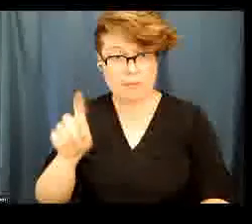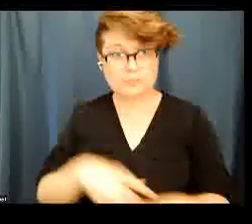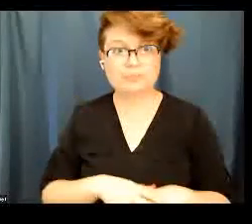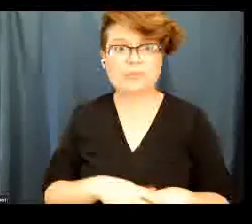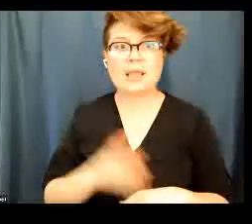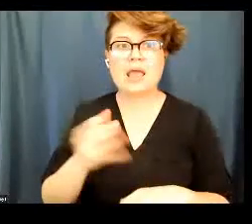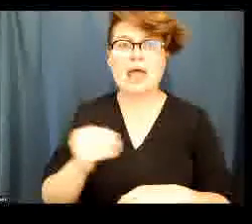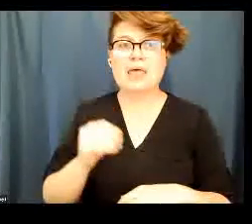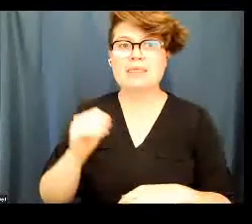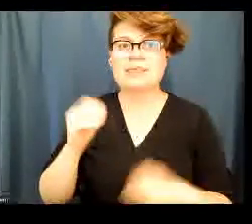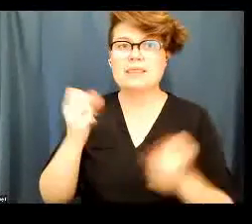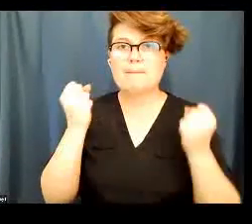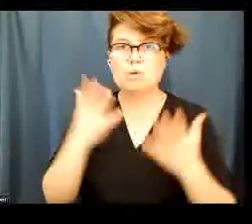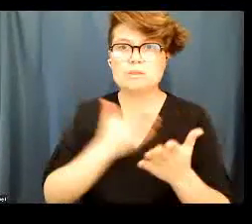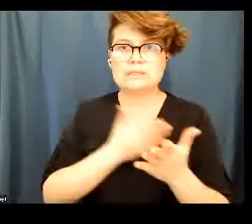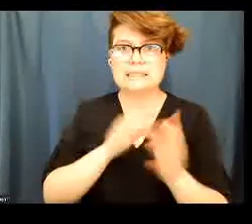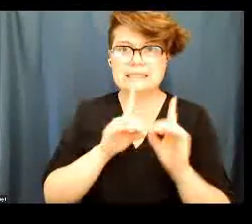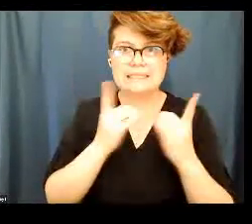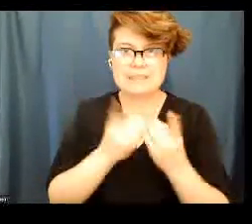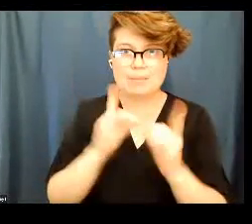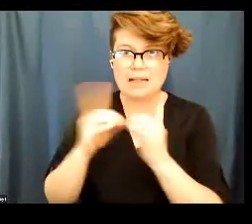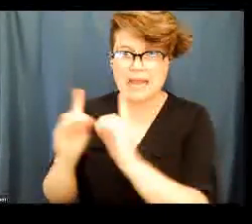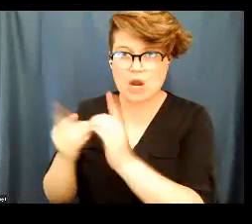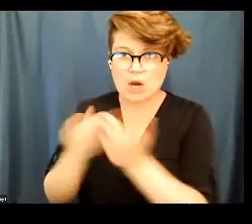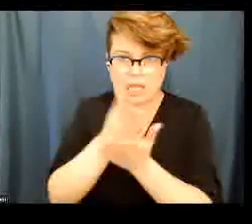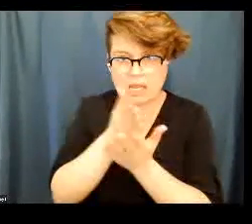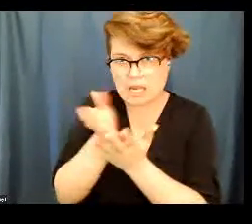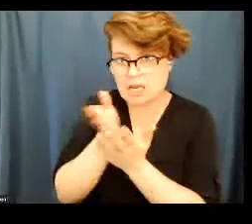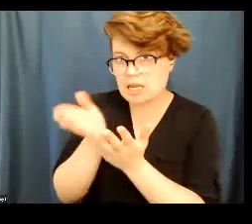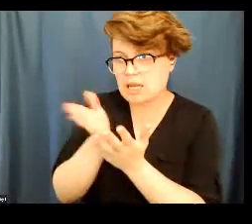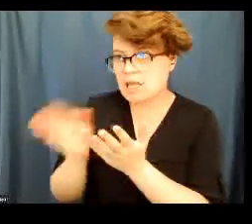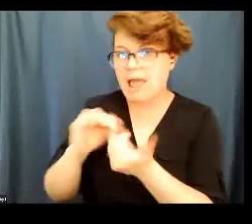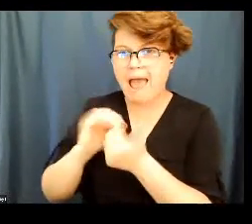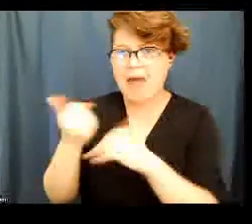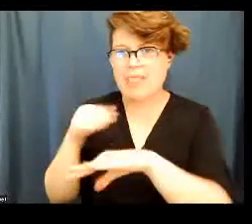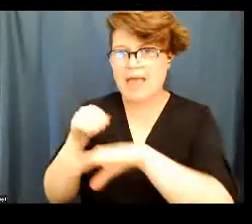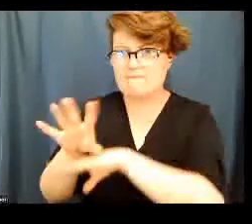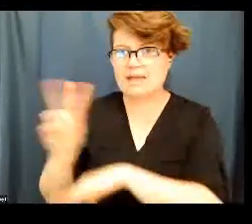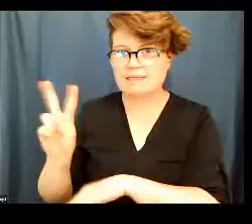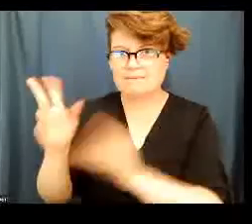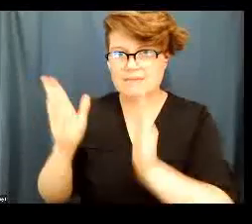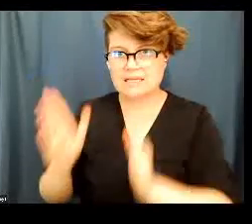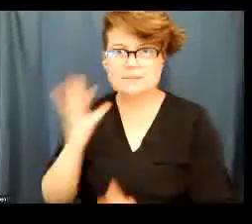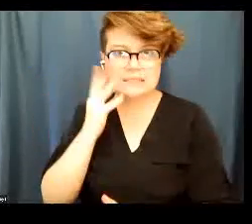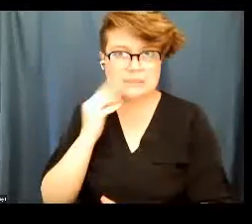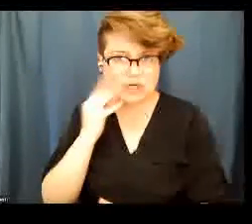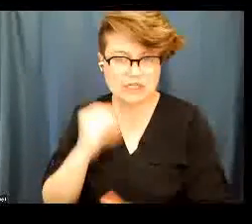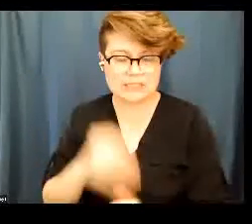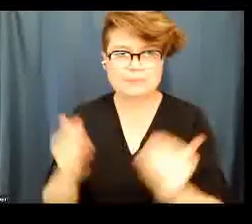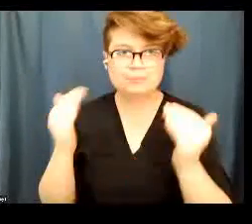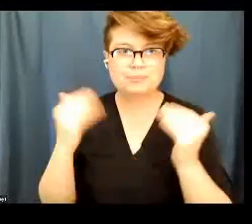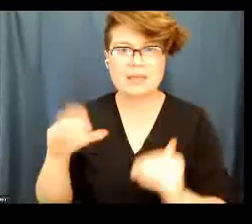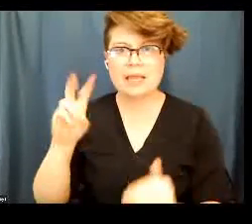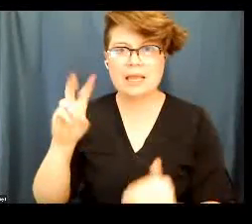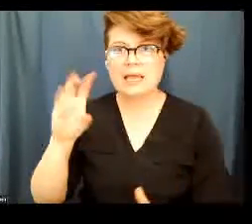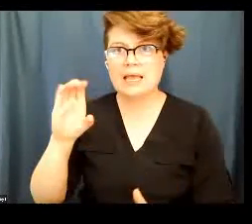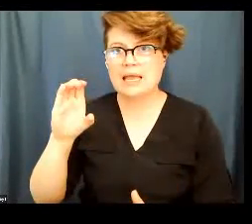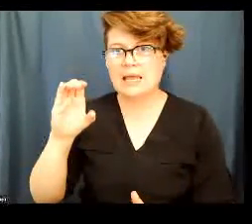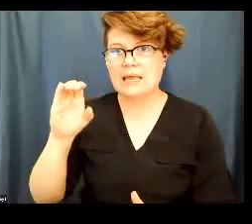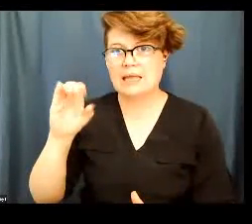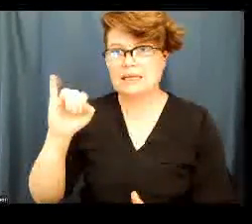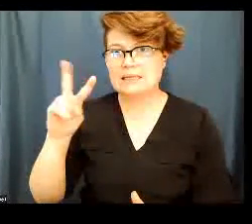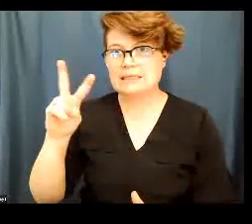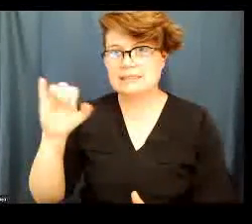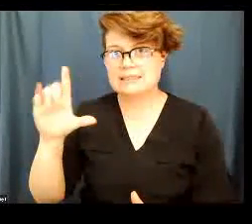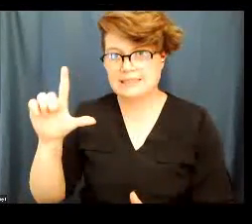multidisciplinary collaboration on victims' experiences in general and the criminal and civil justice outcomes,